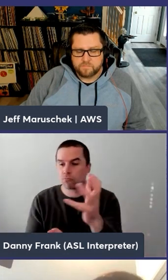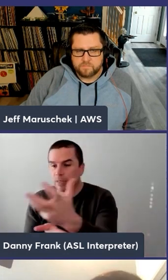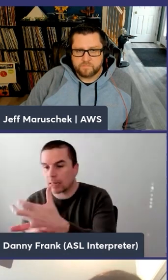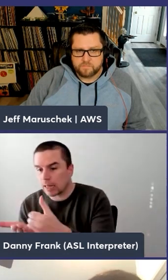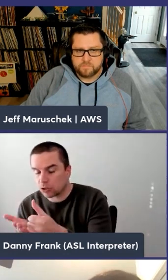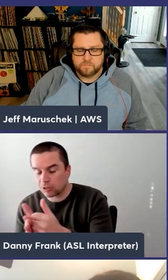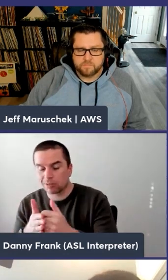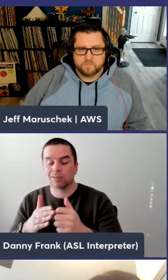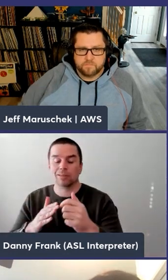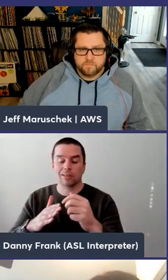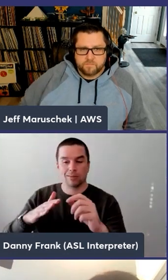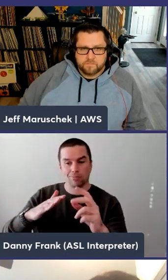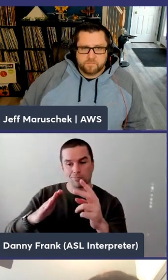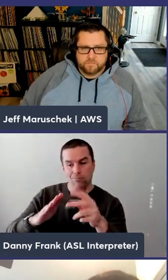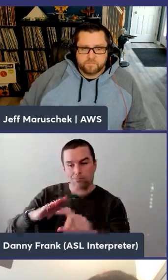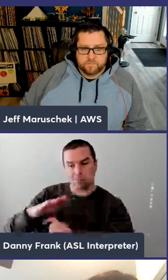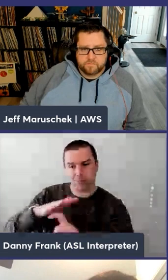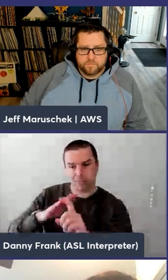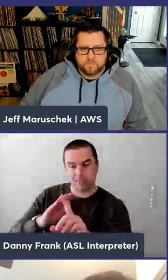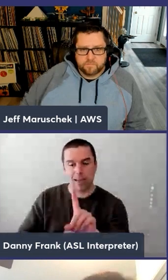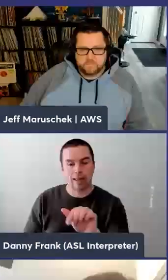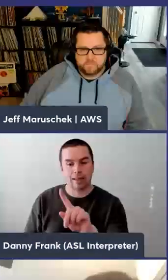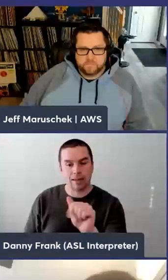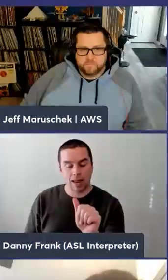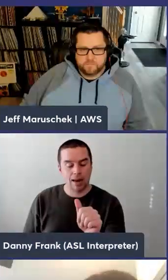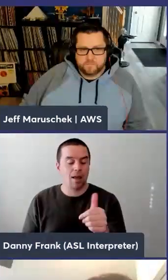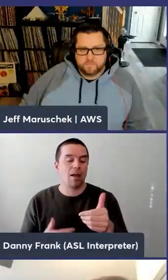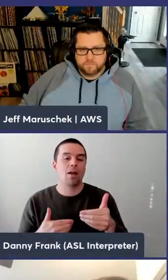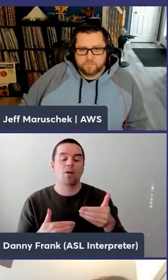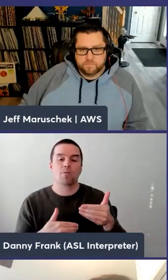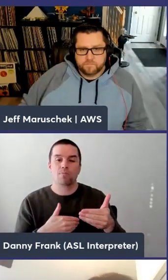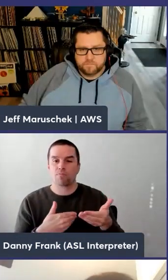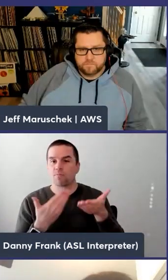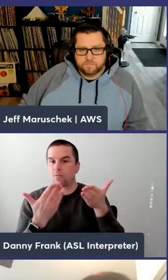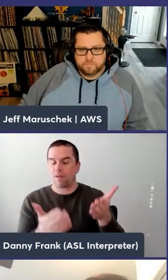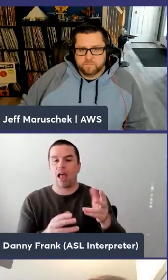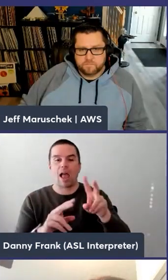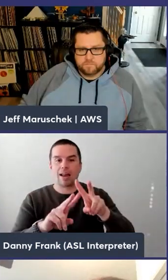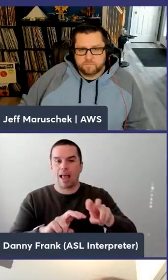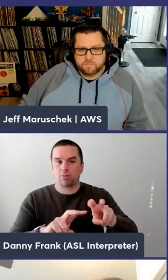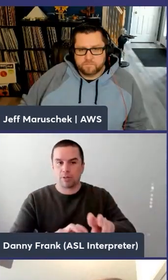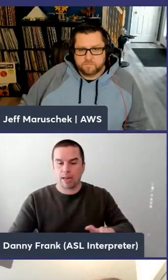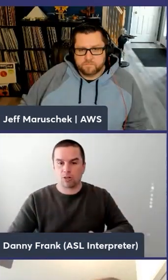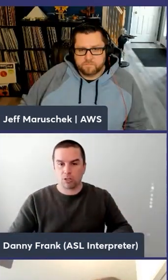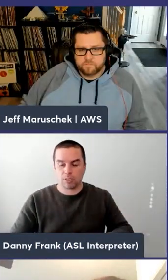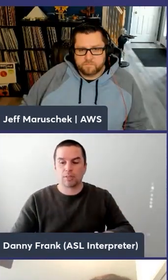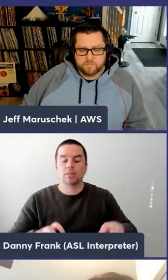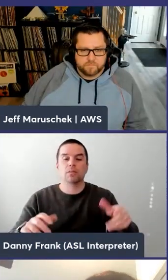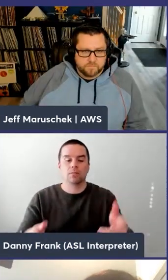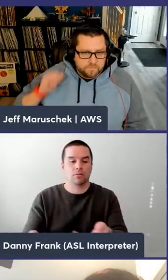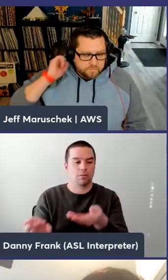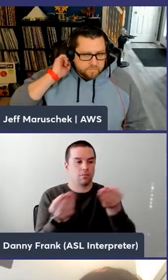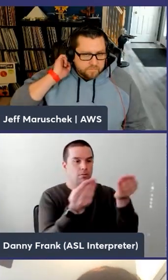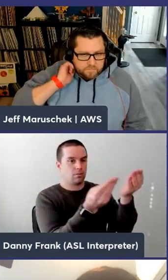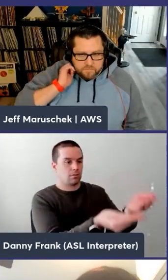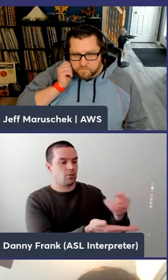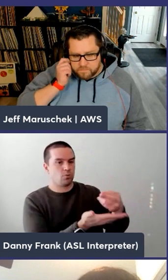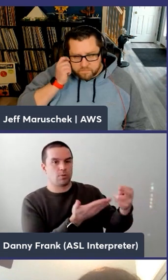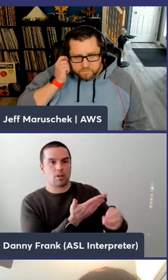and perform aggregation. So whatever query requests are, and then provide the data back, the results back to the customer.